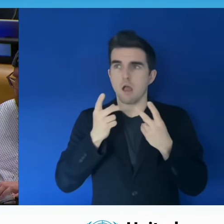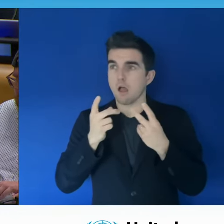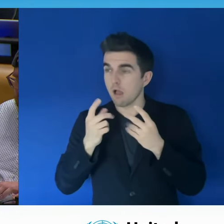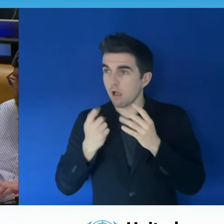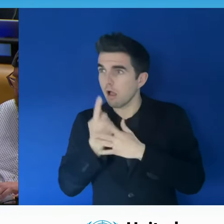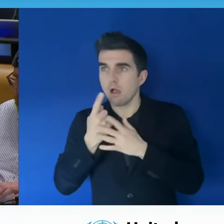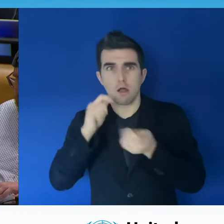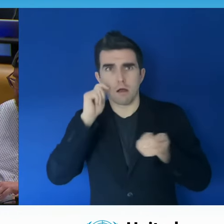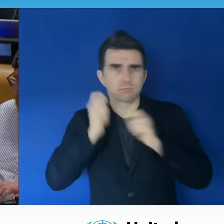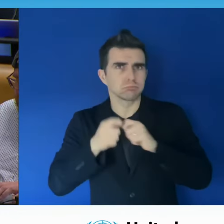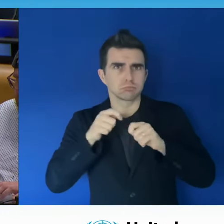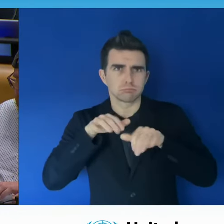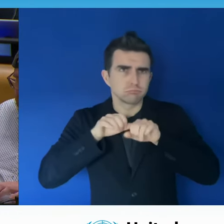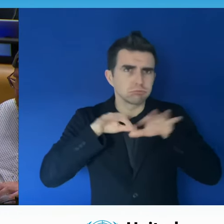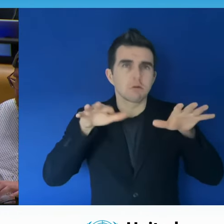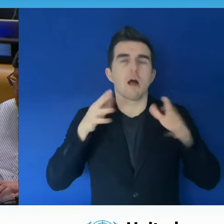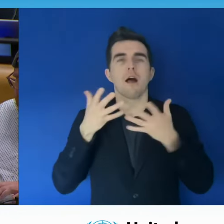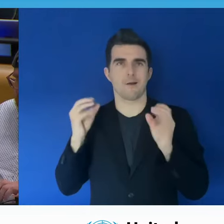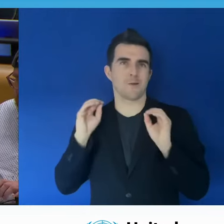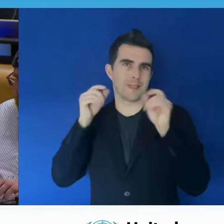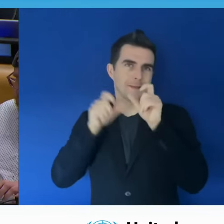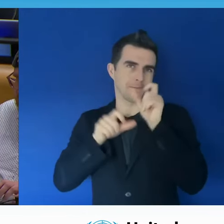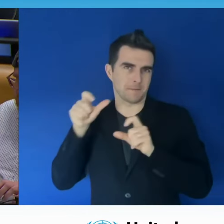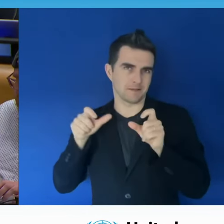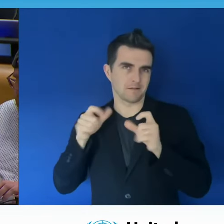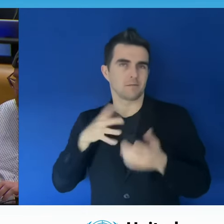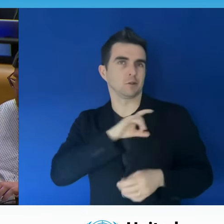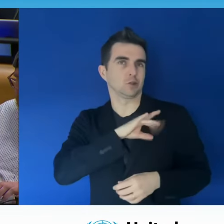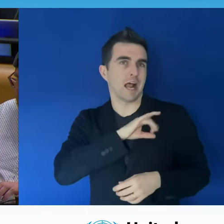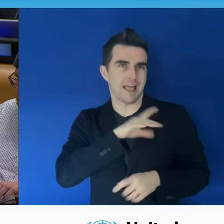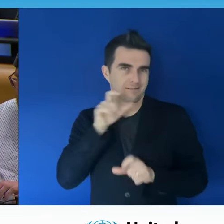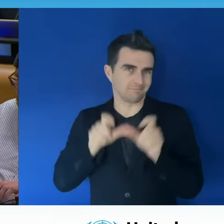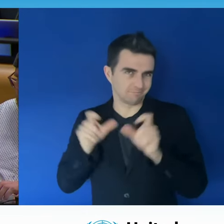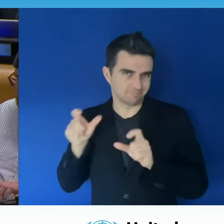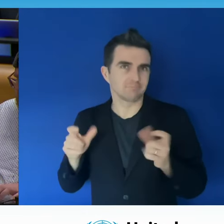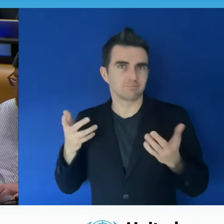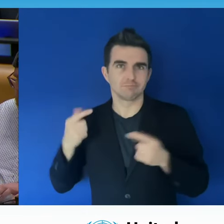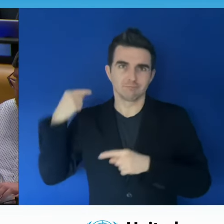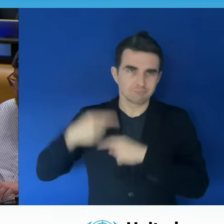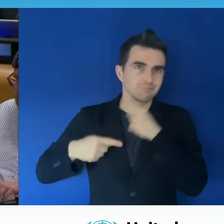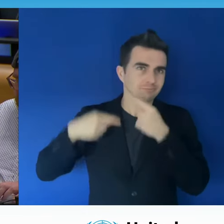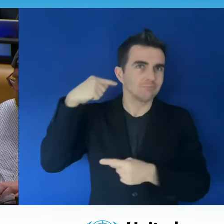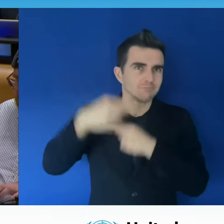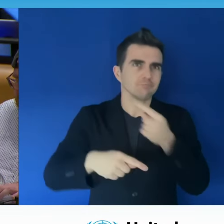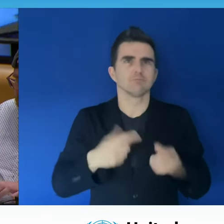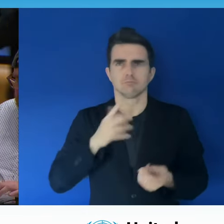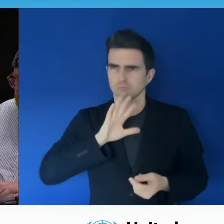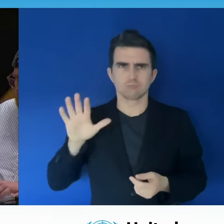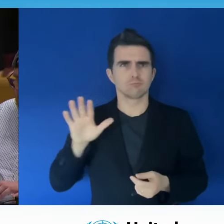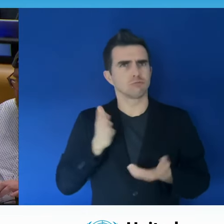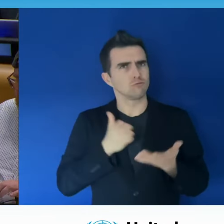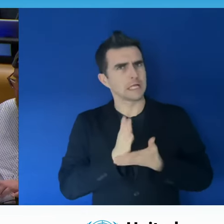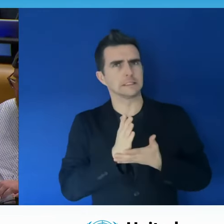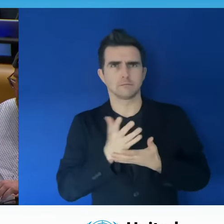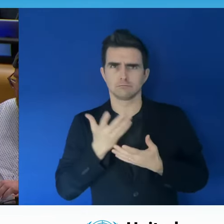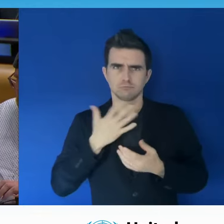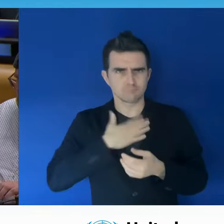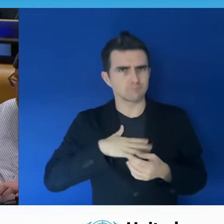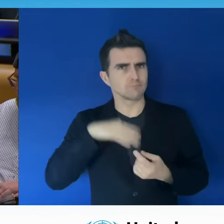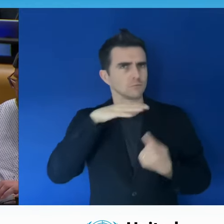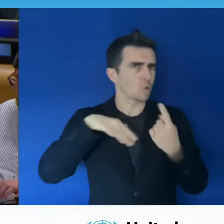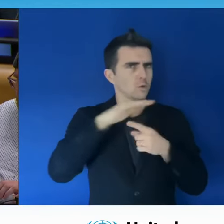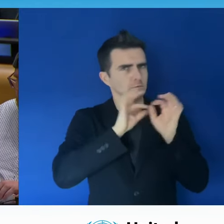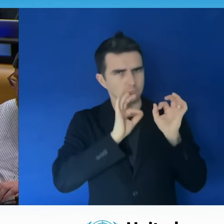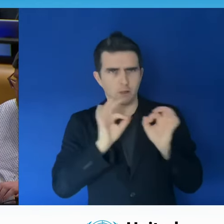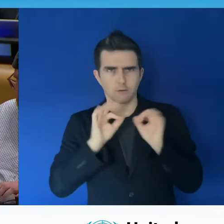after another, they've overcome obstacles, defended rights, and placed social justice at the center of public discourse. Furthermore, Chile today would